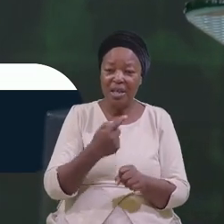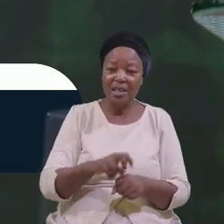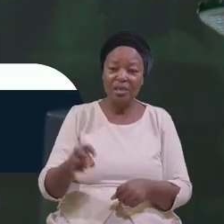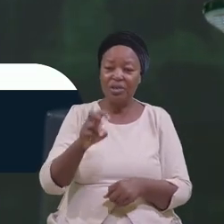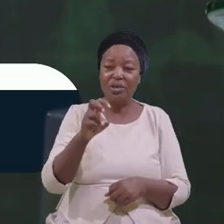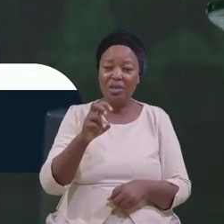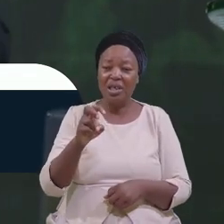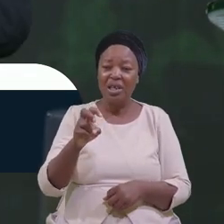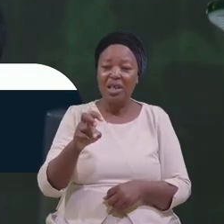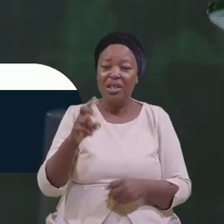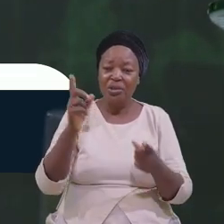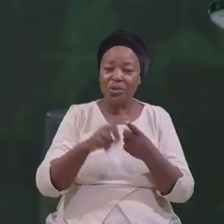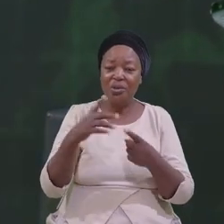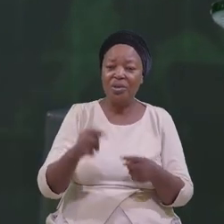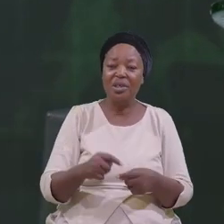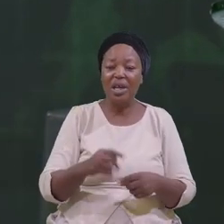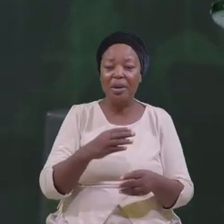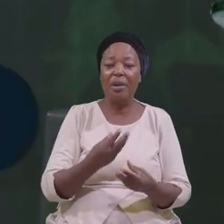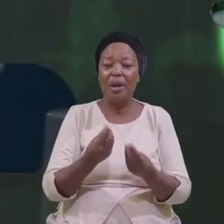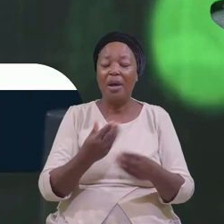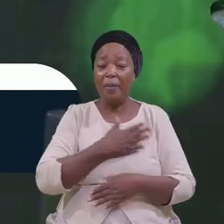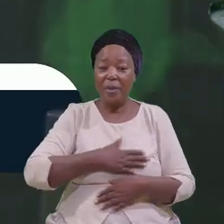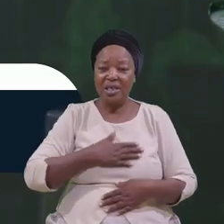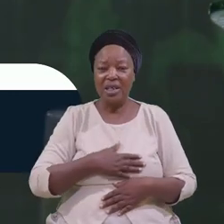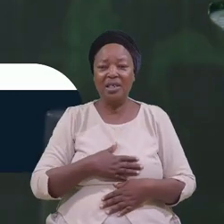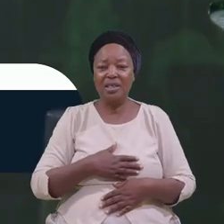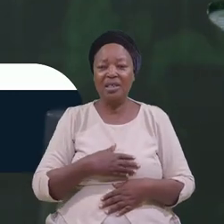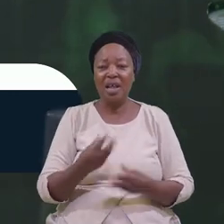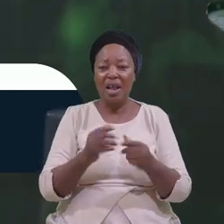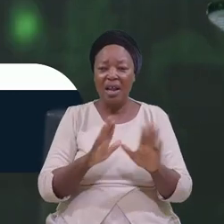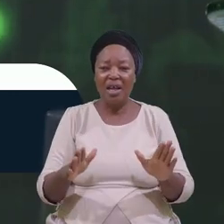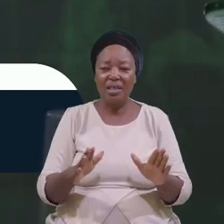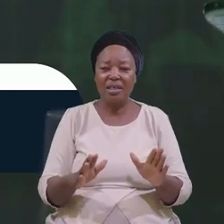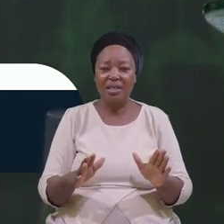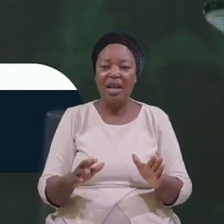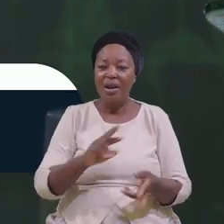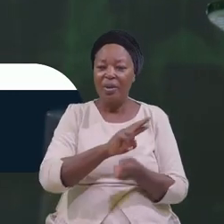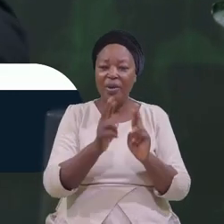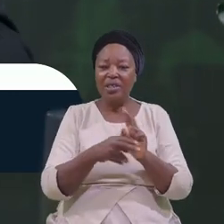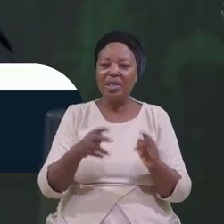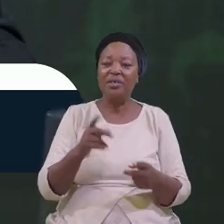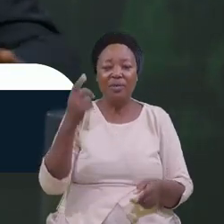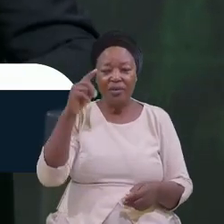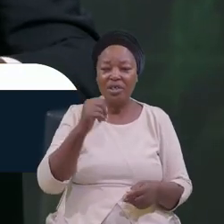two, repentance for the journey to the promised land. Number three,